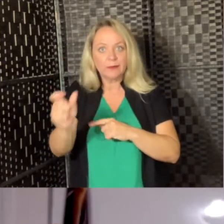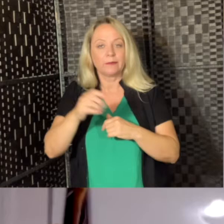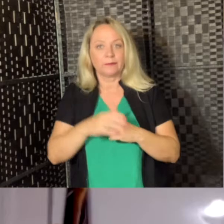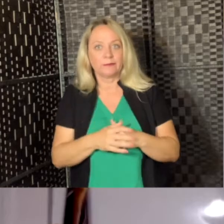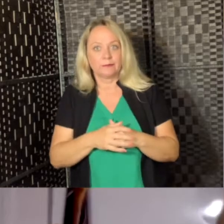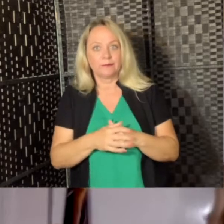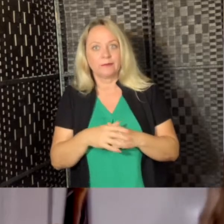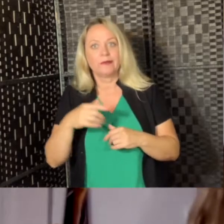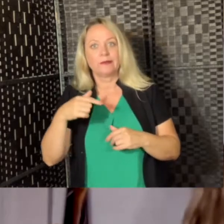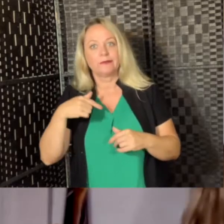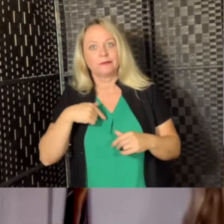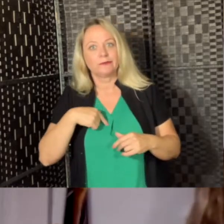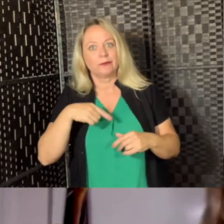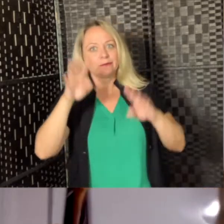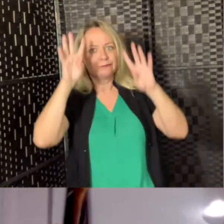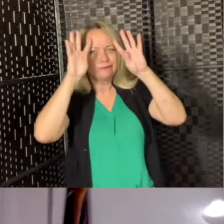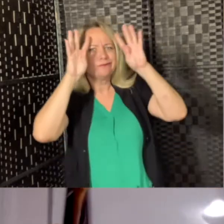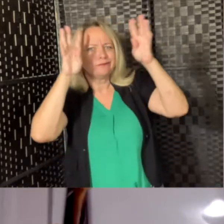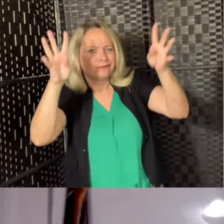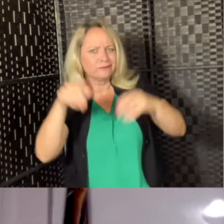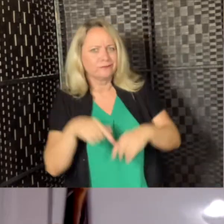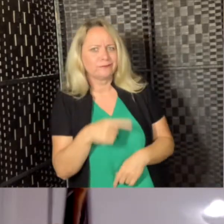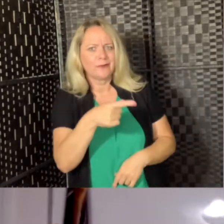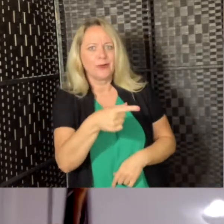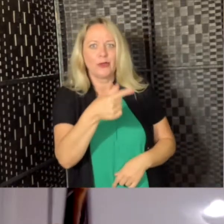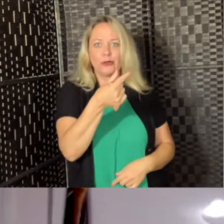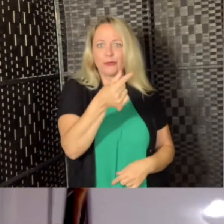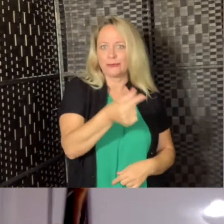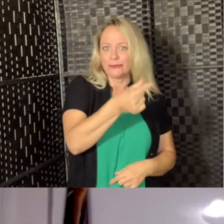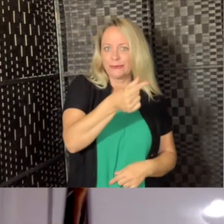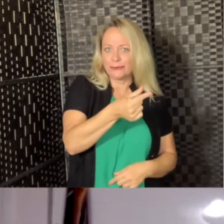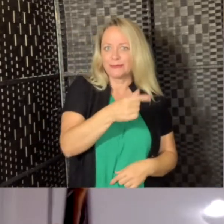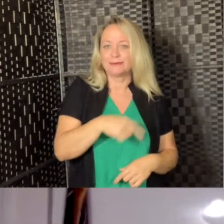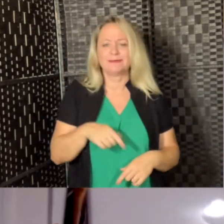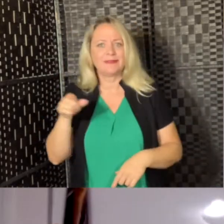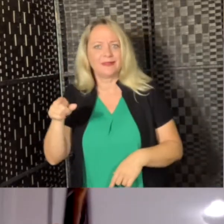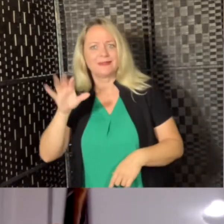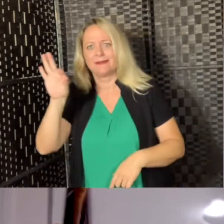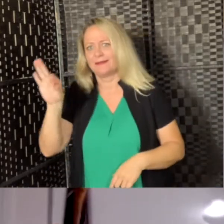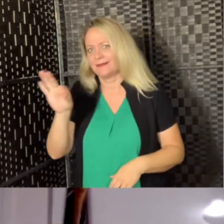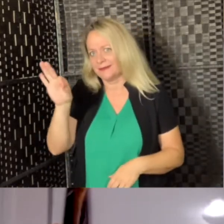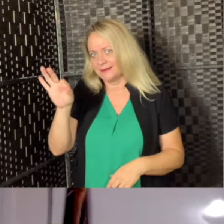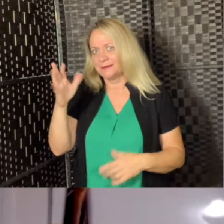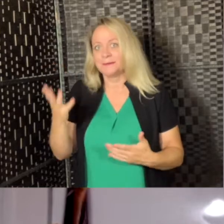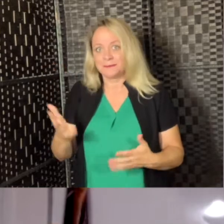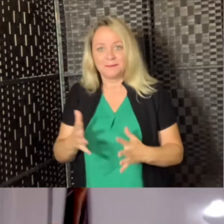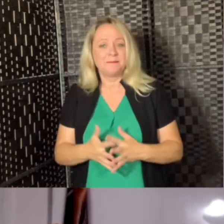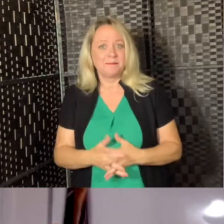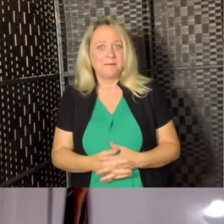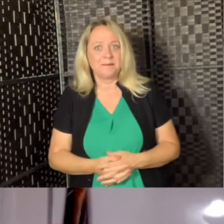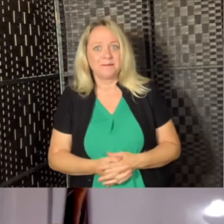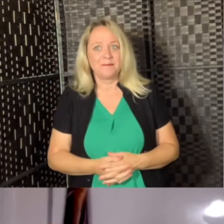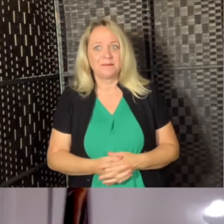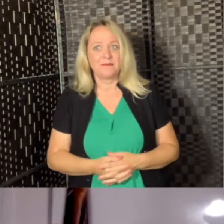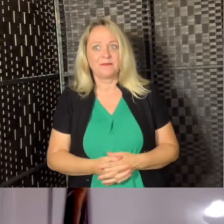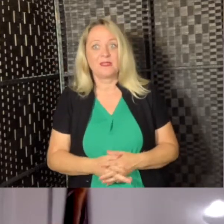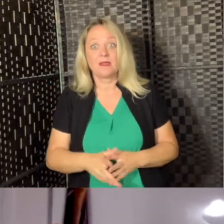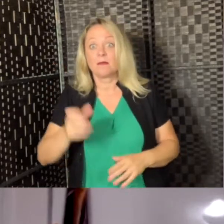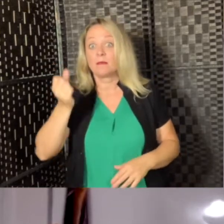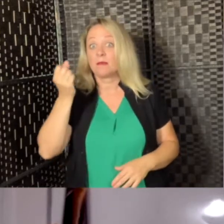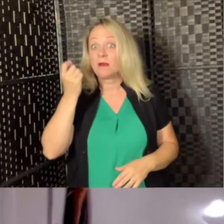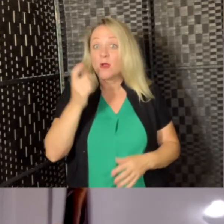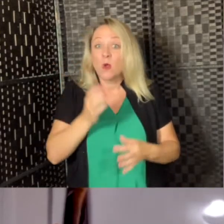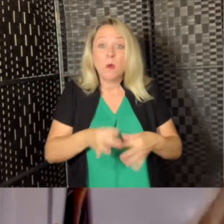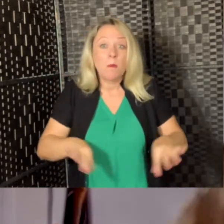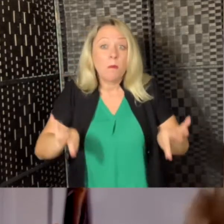you. This is Gertrude, and this is Fenton. Now, the secret is that any